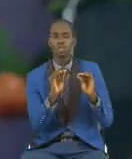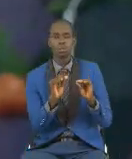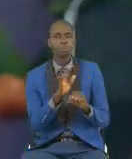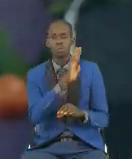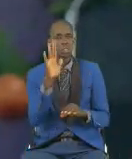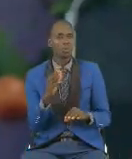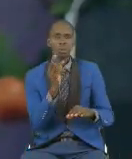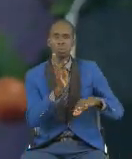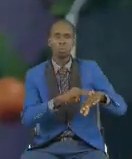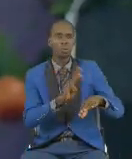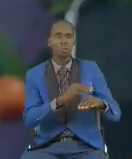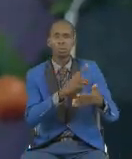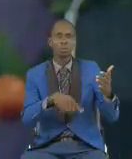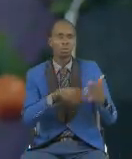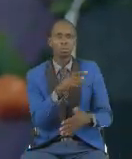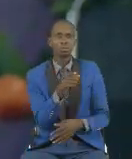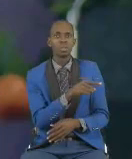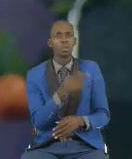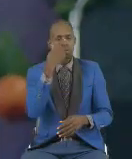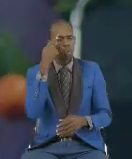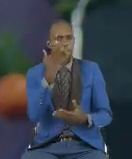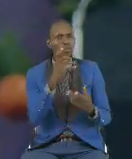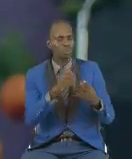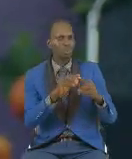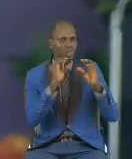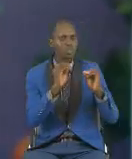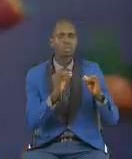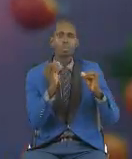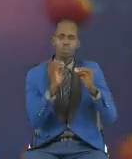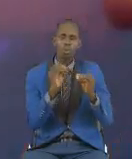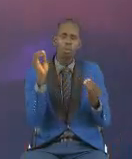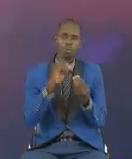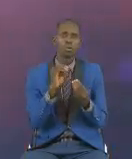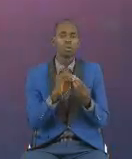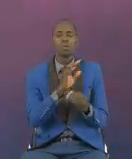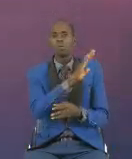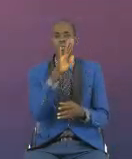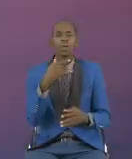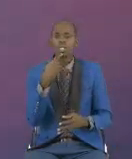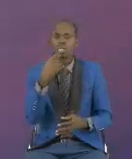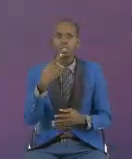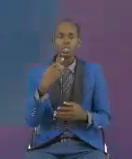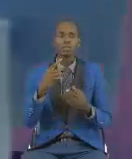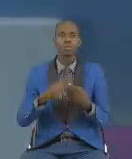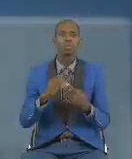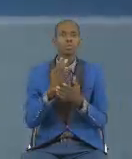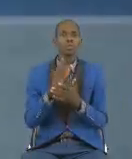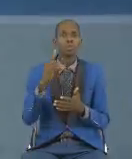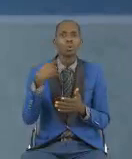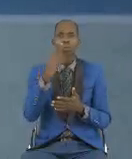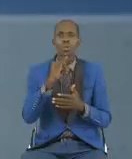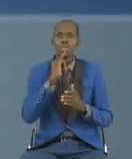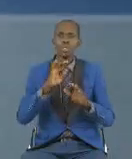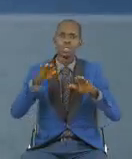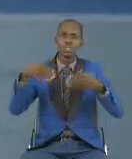that. They want him to teach over time. They'll never tell somebody who is rendering service to the